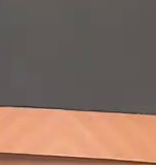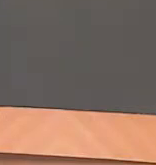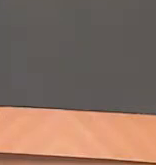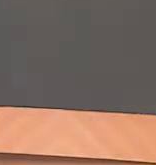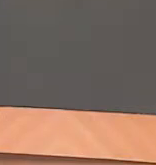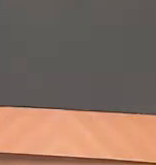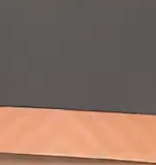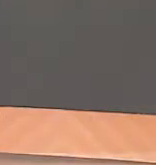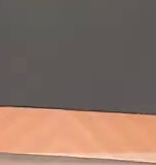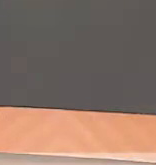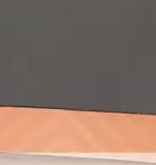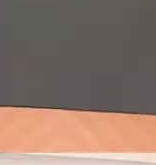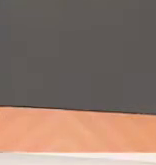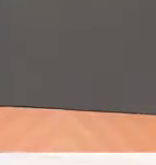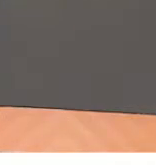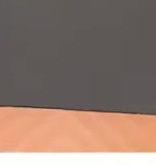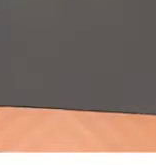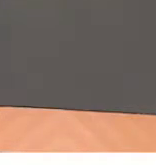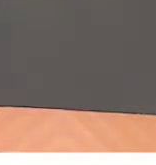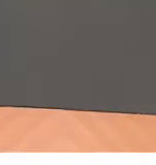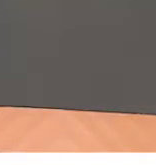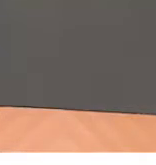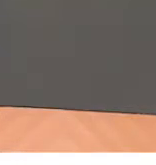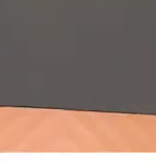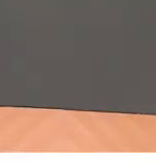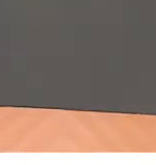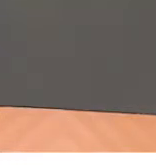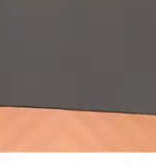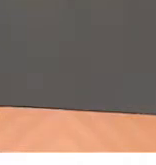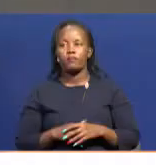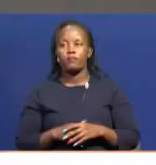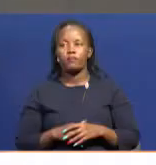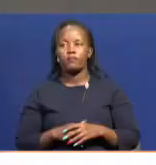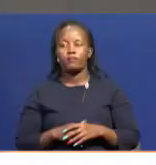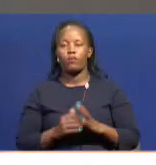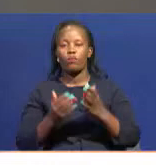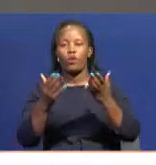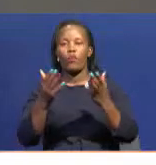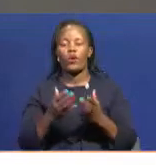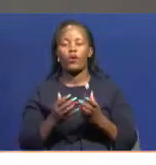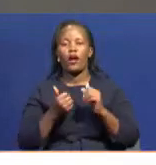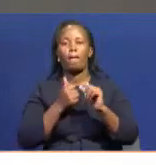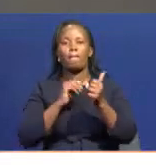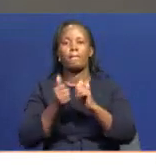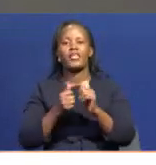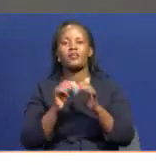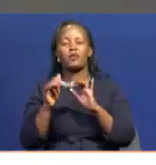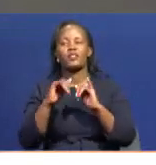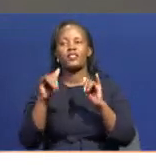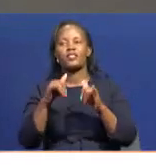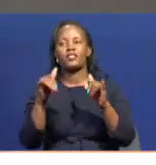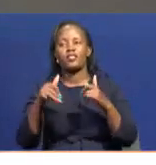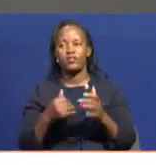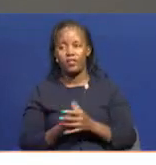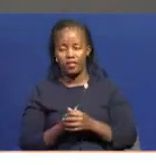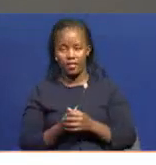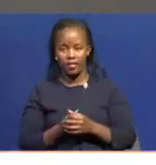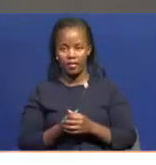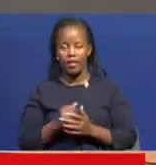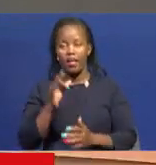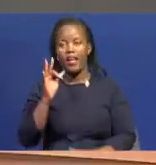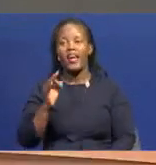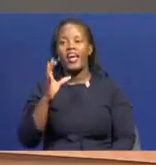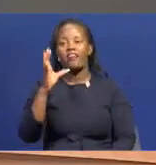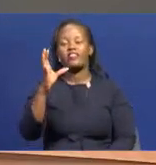Glad that you're still watching Prime Edition. It is time for sports with me, Bernard Okumu. Let's begin with football, where FC